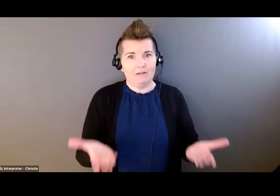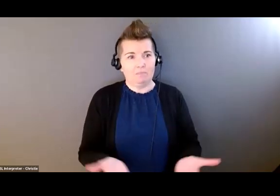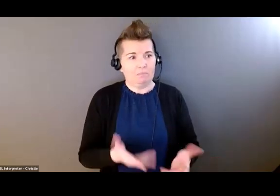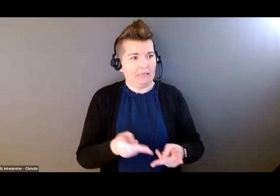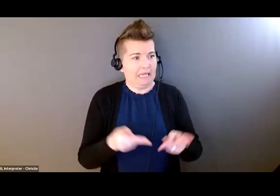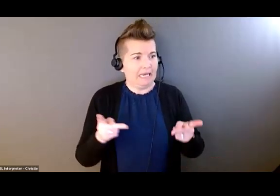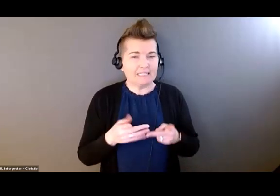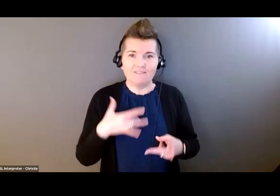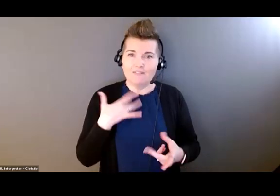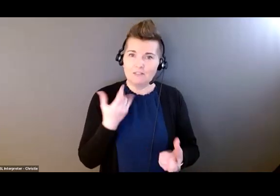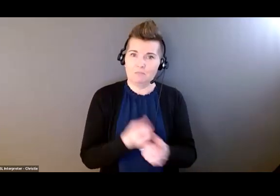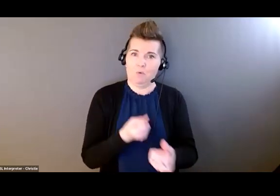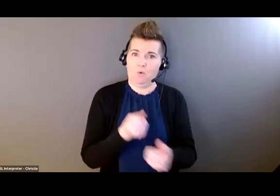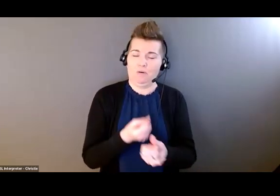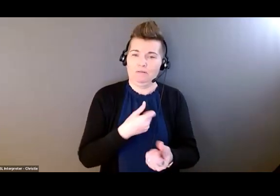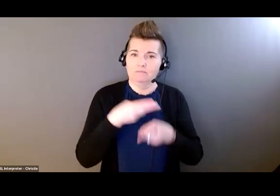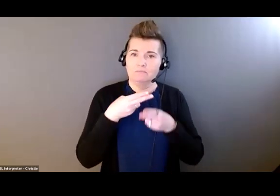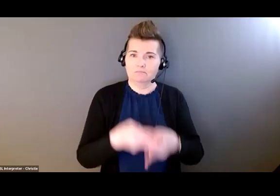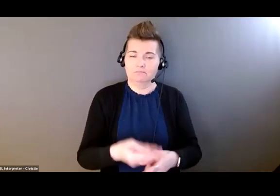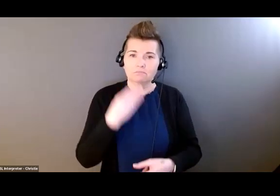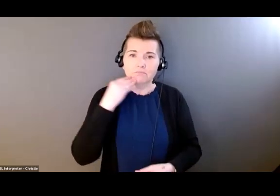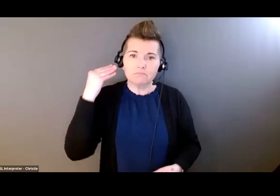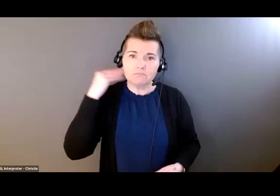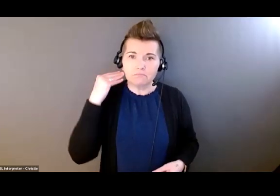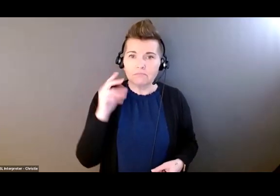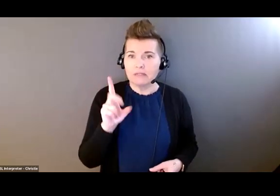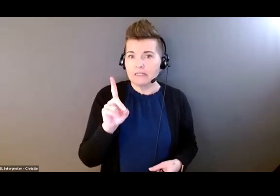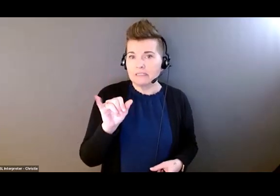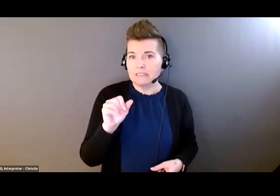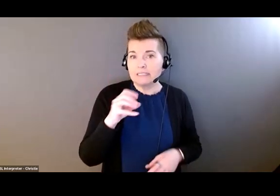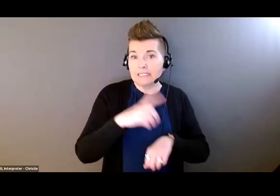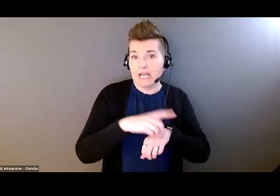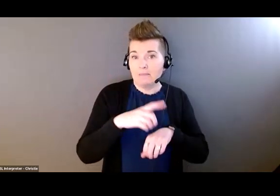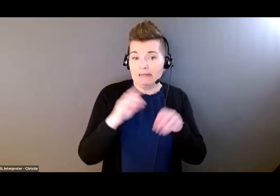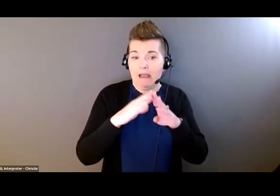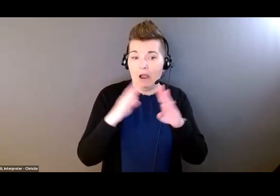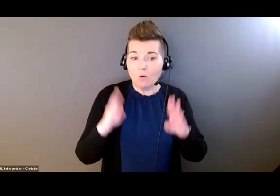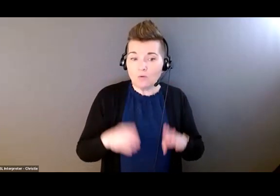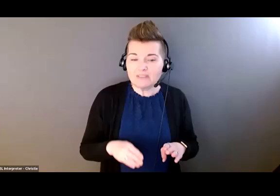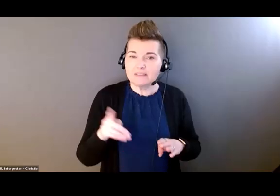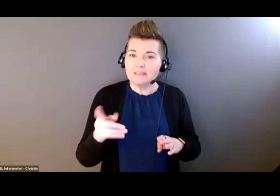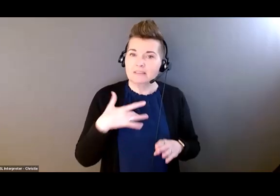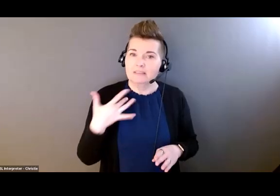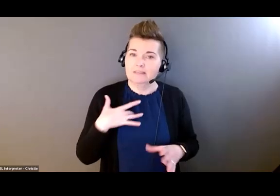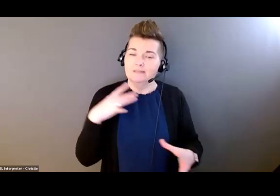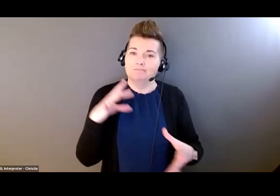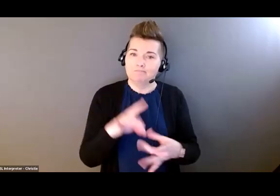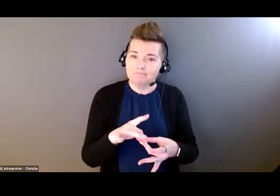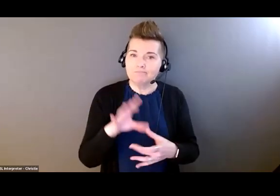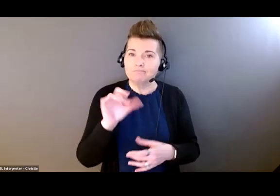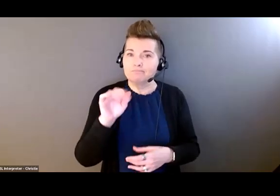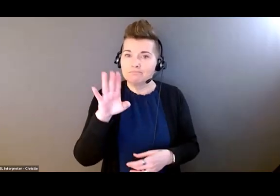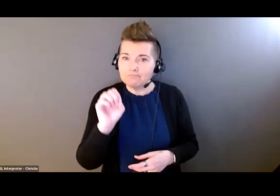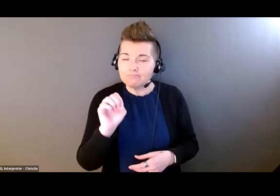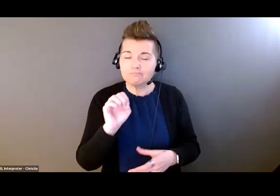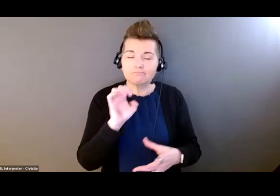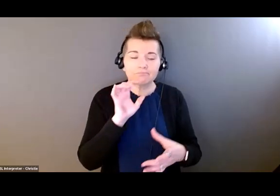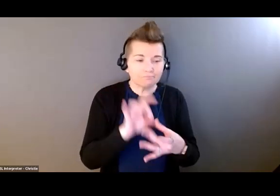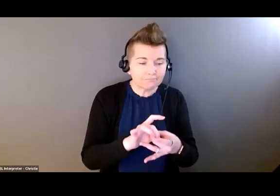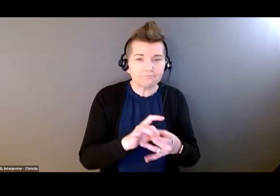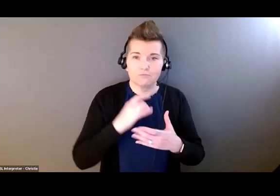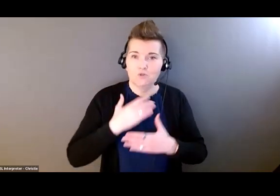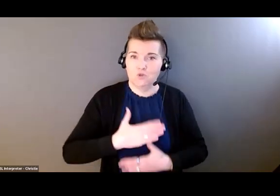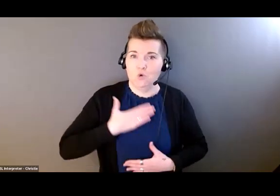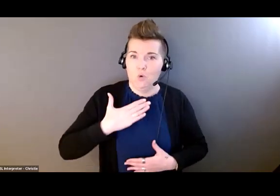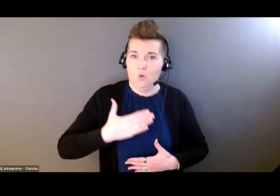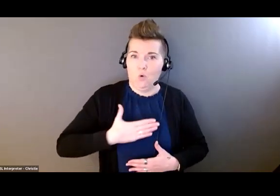purpose, and knowing you are safe and supported in the place you call home. At Diamond House, Anne has found her rhythm